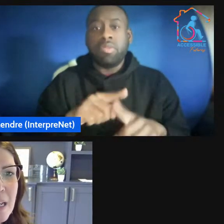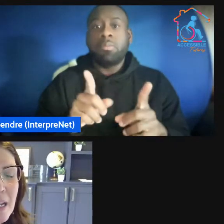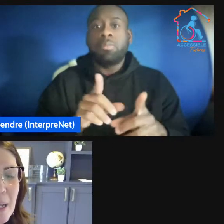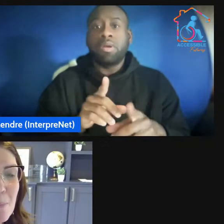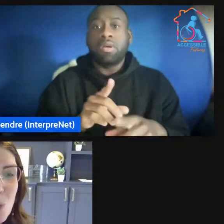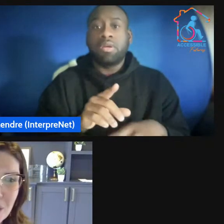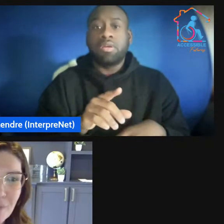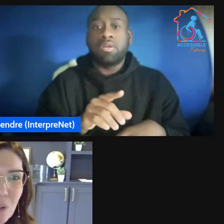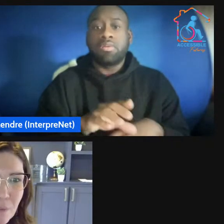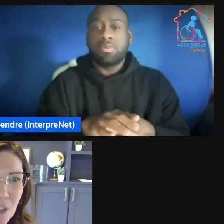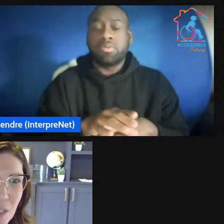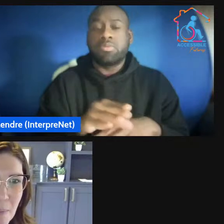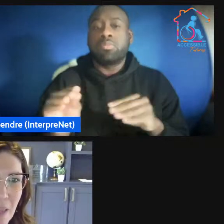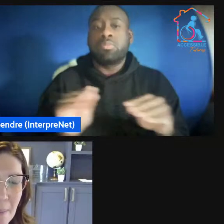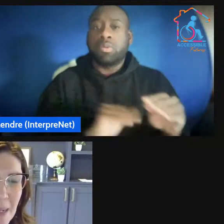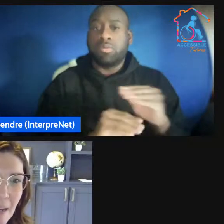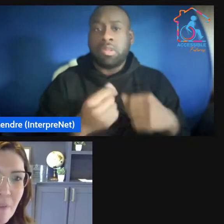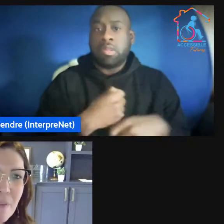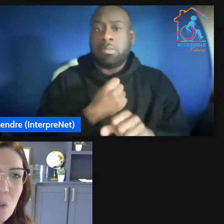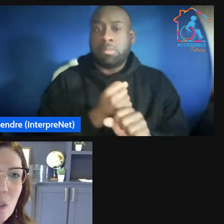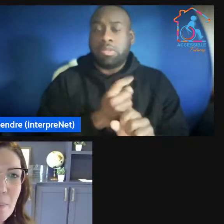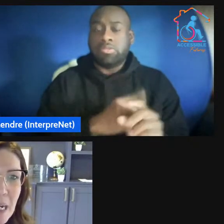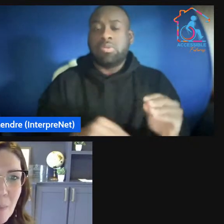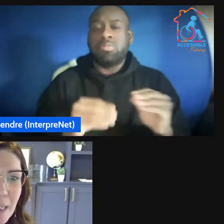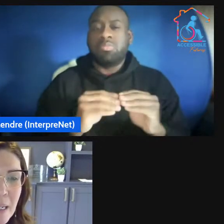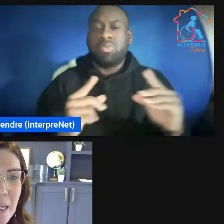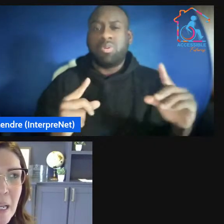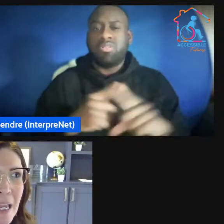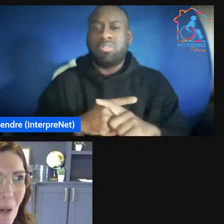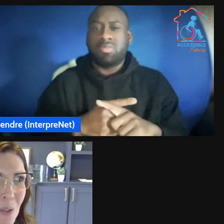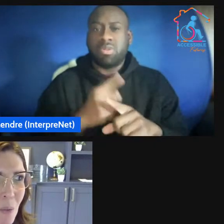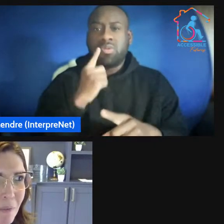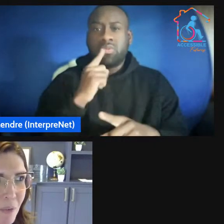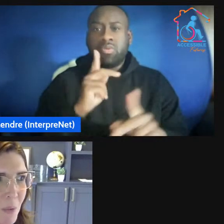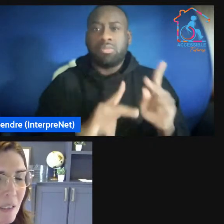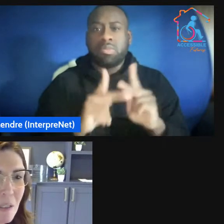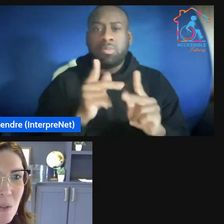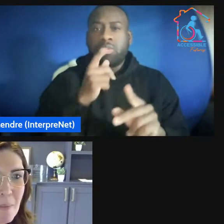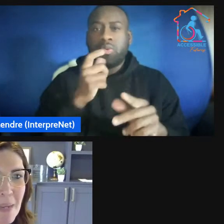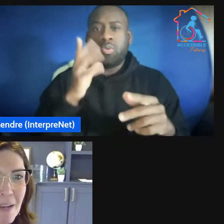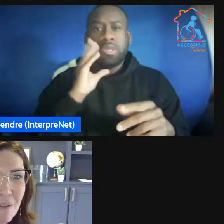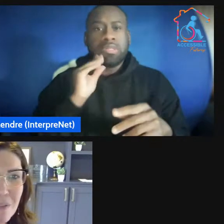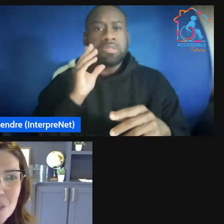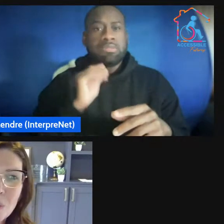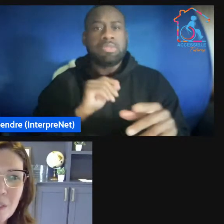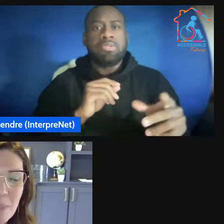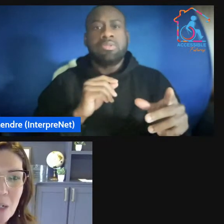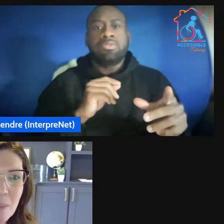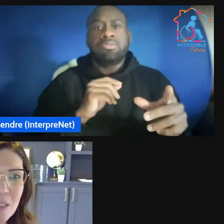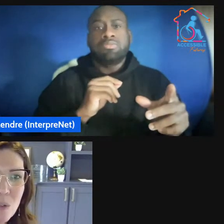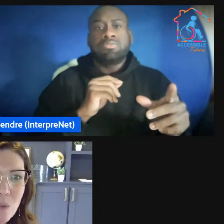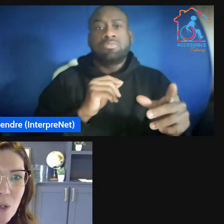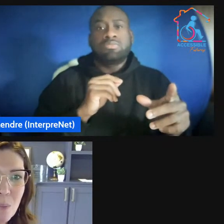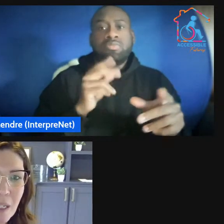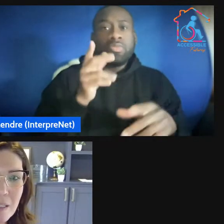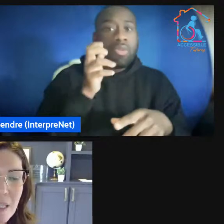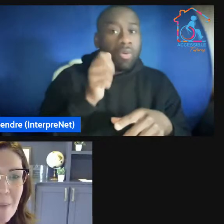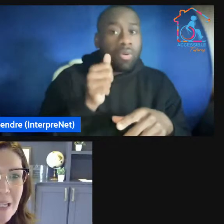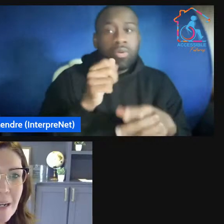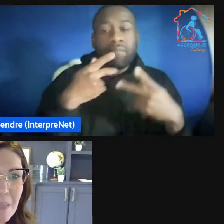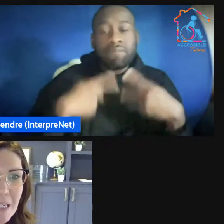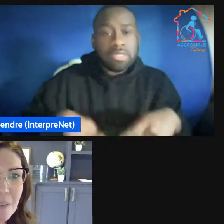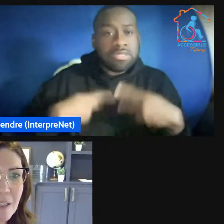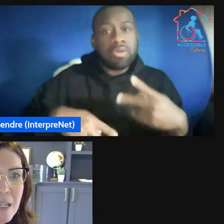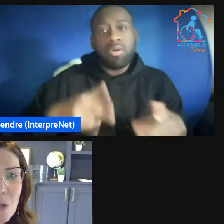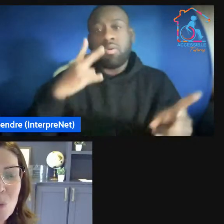it more difficult for somebody that may have a physical impairment. It also influences those that may have a visual impairment too, though, because they